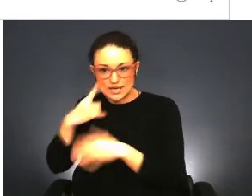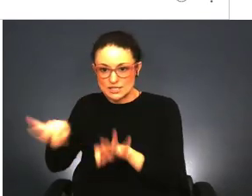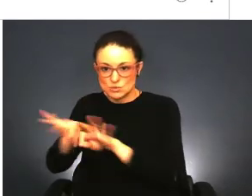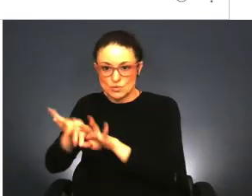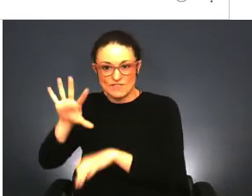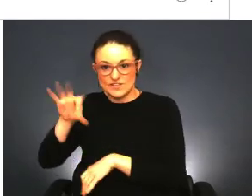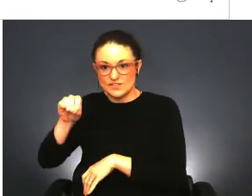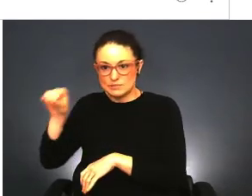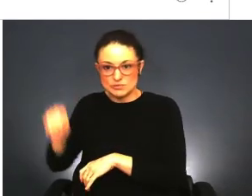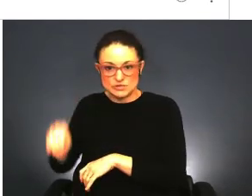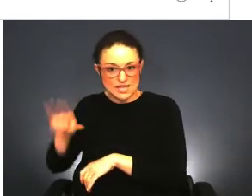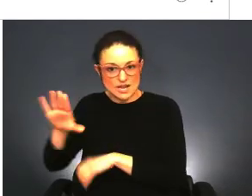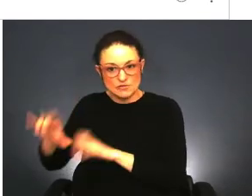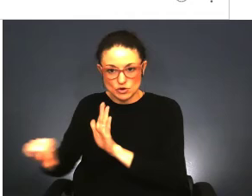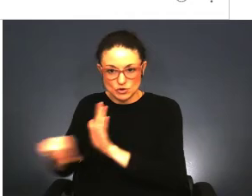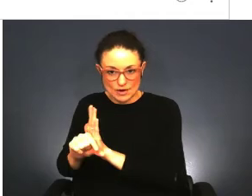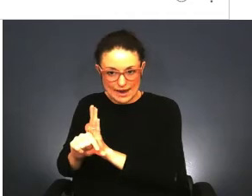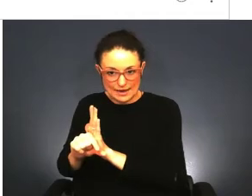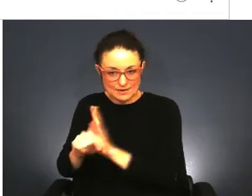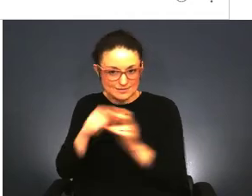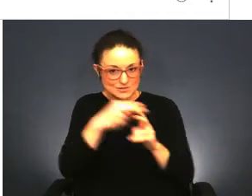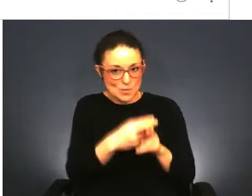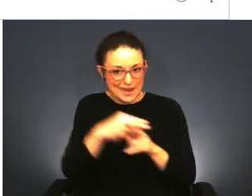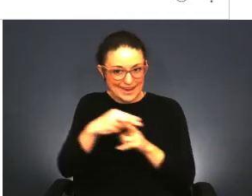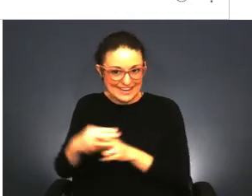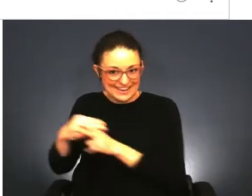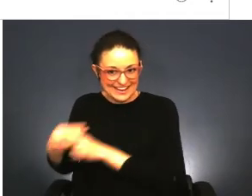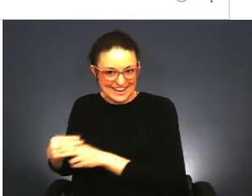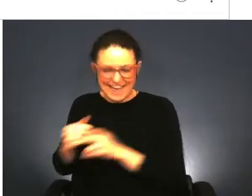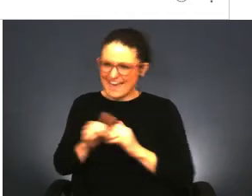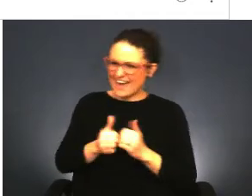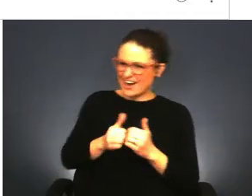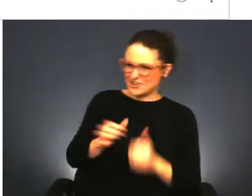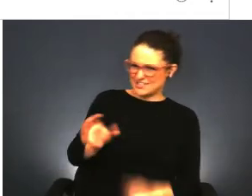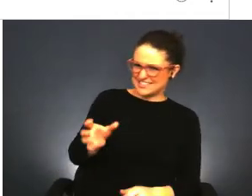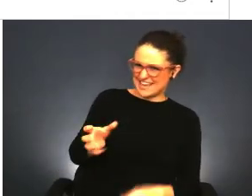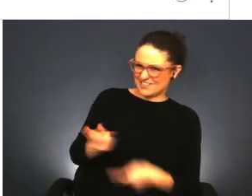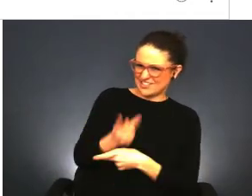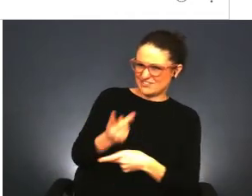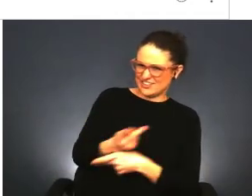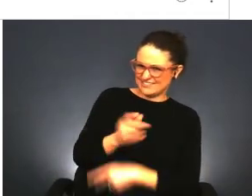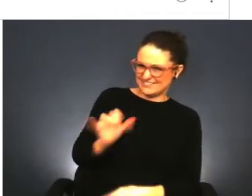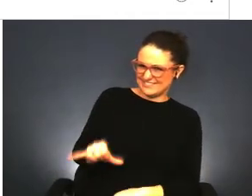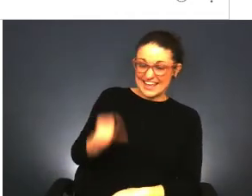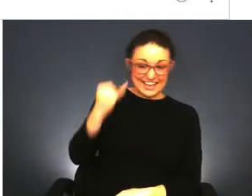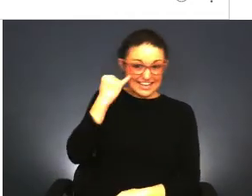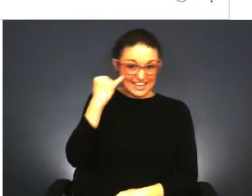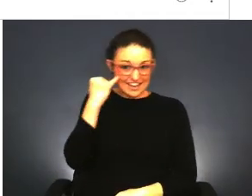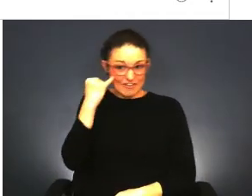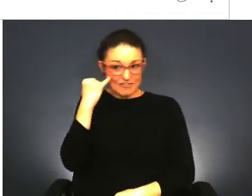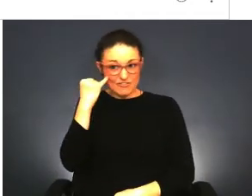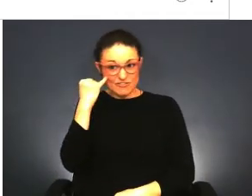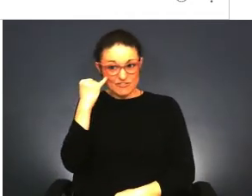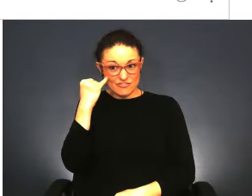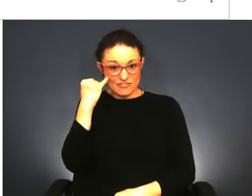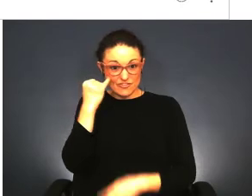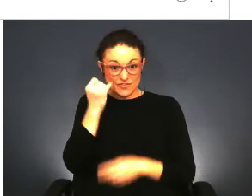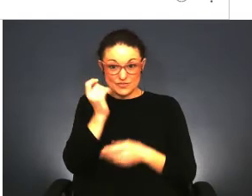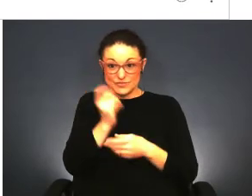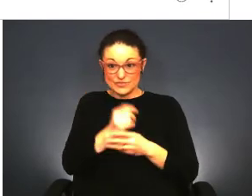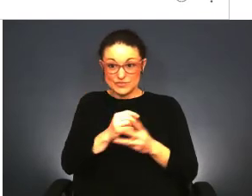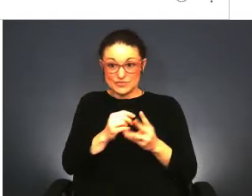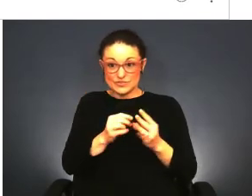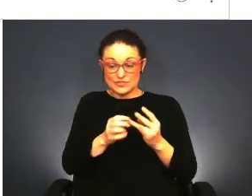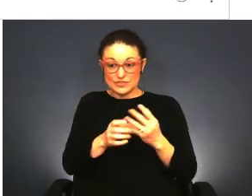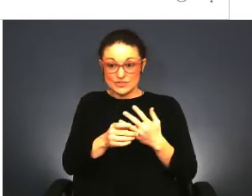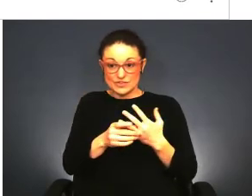your grade. How do you make Canvas figure this out for you? If you keep it this way, then you're going to have to figure that out on your